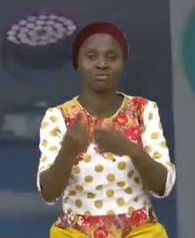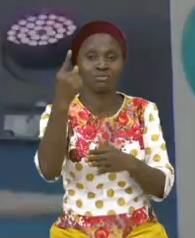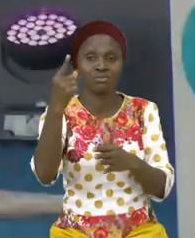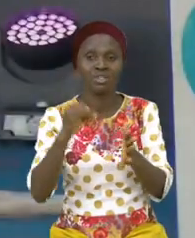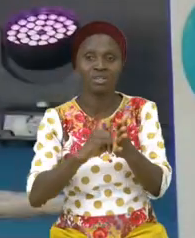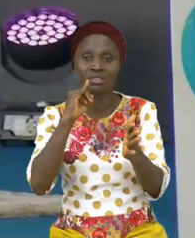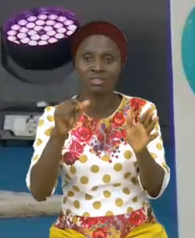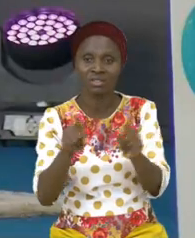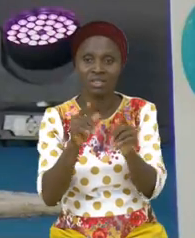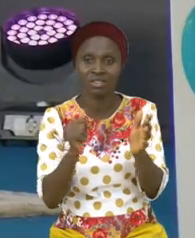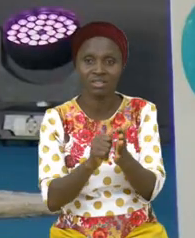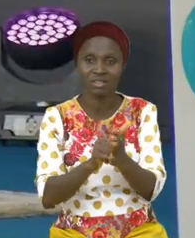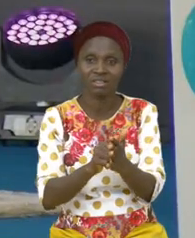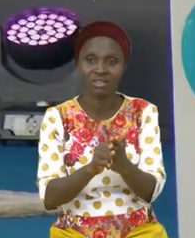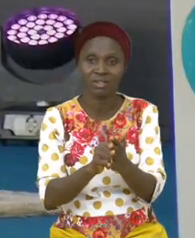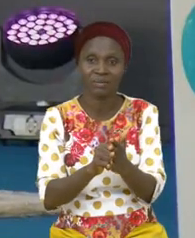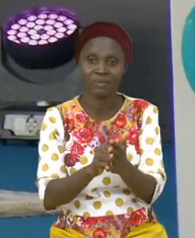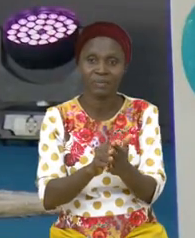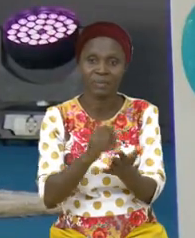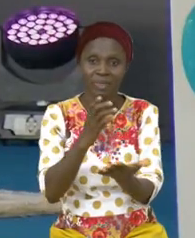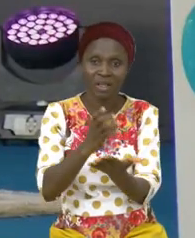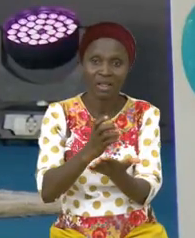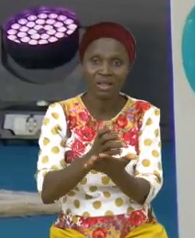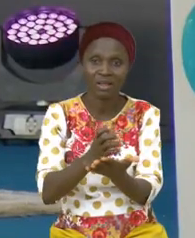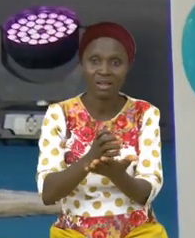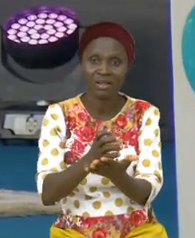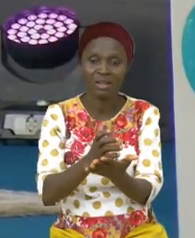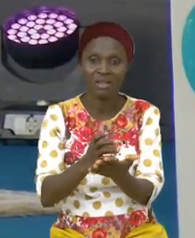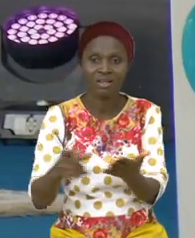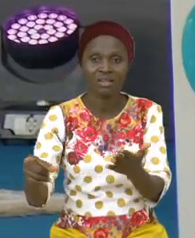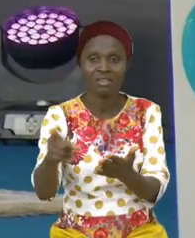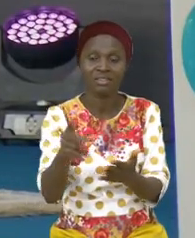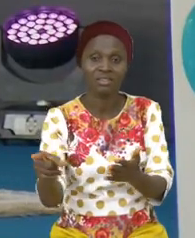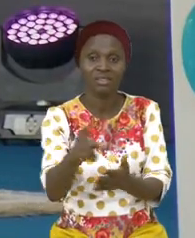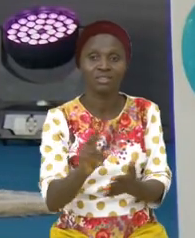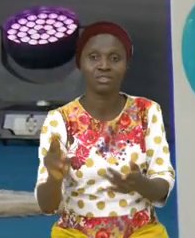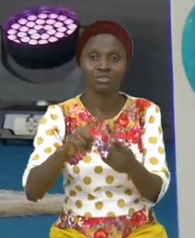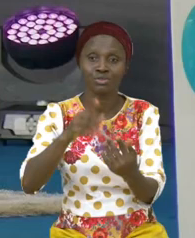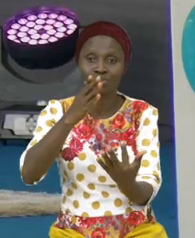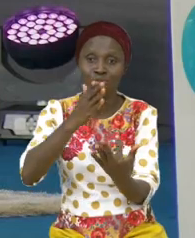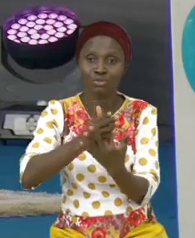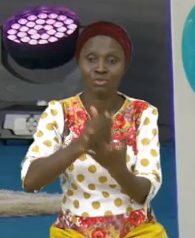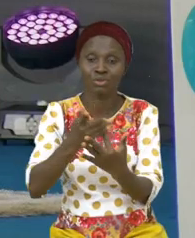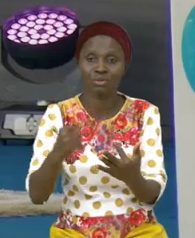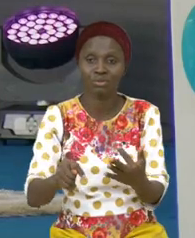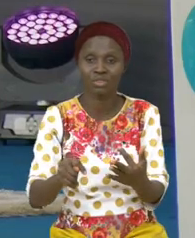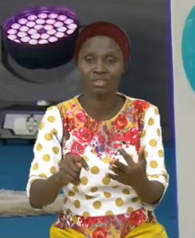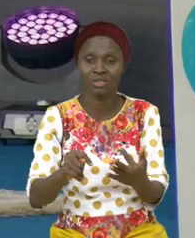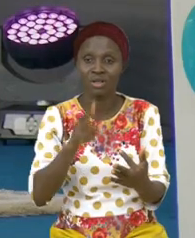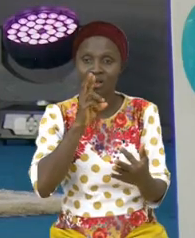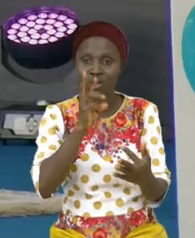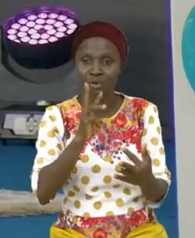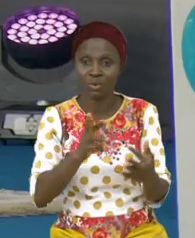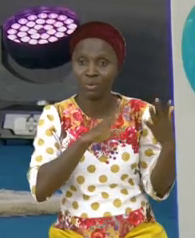in stopping, the liquid flowing out from the bottle. And they put